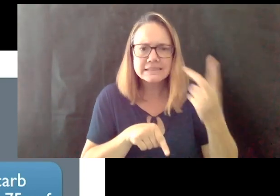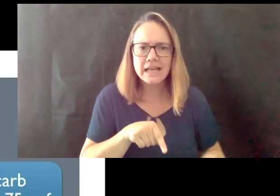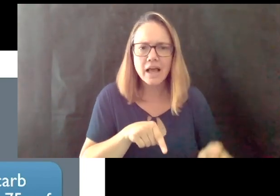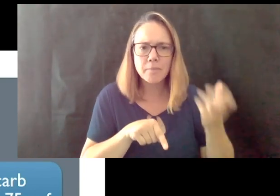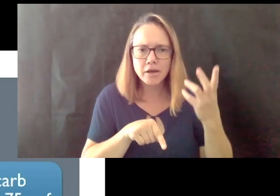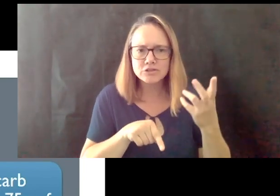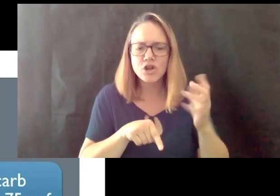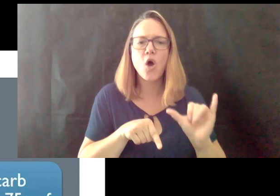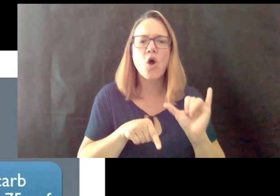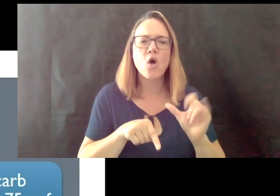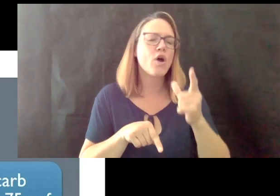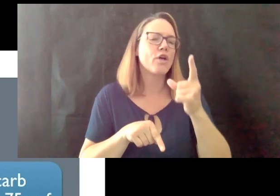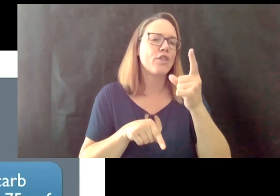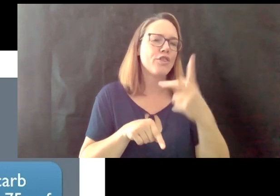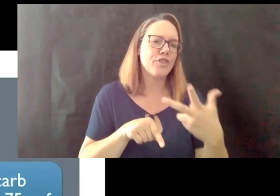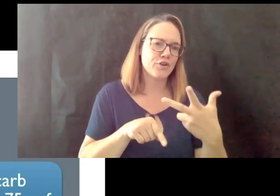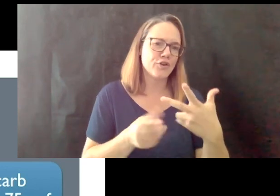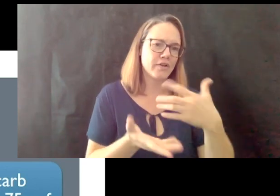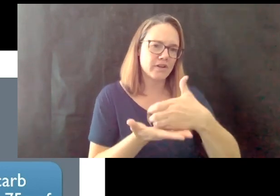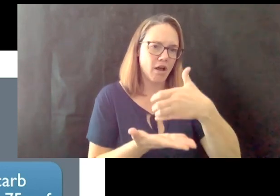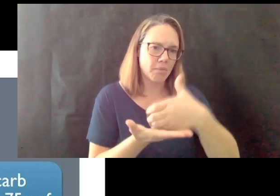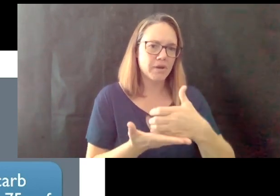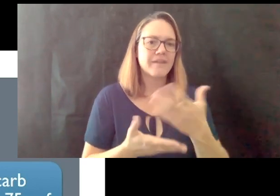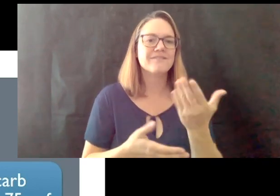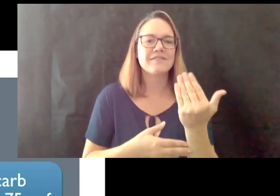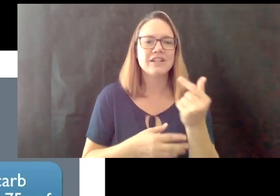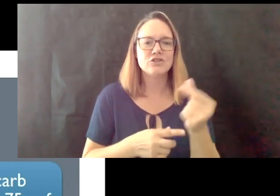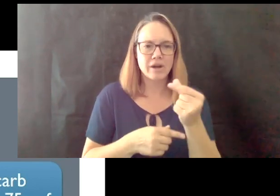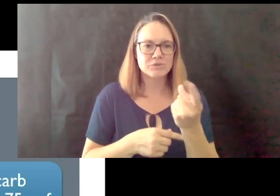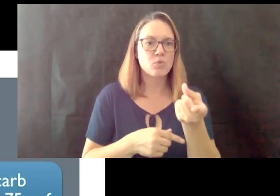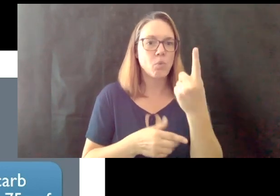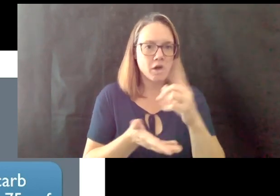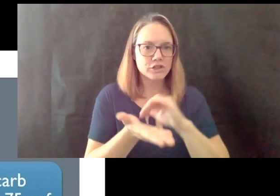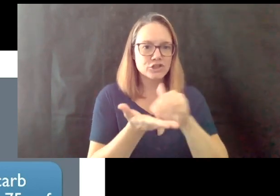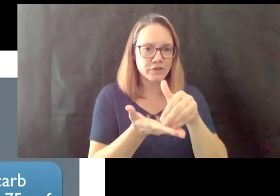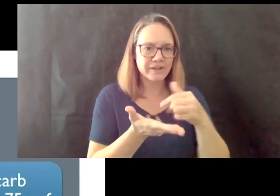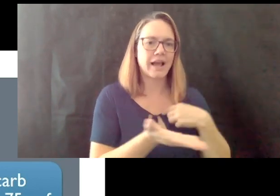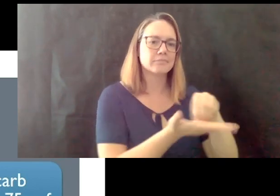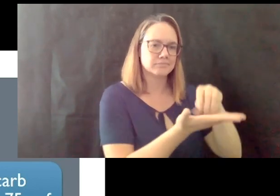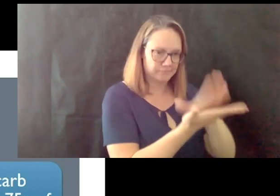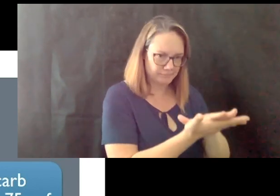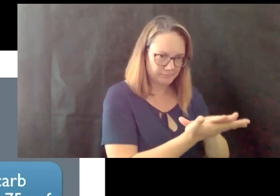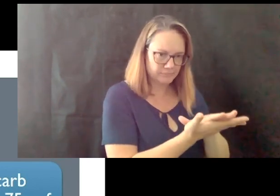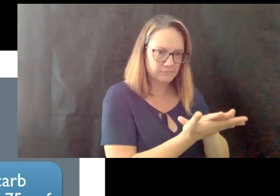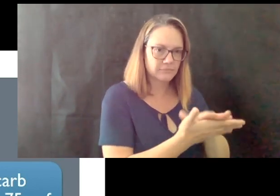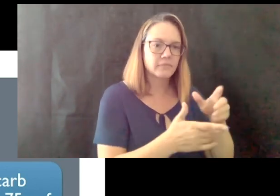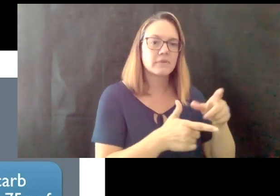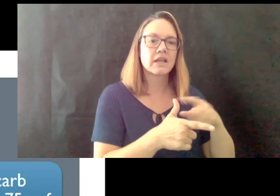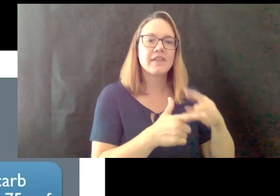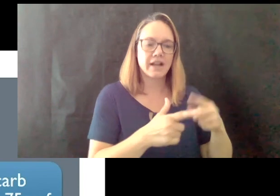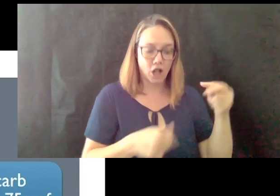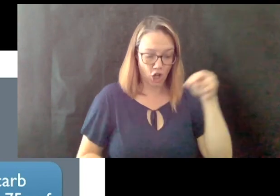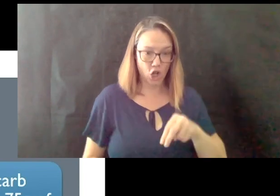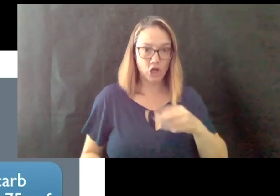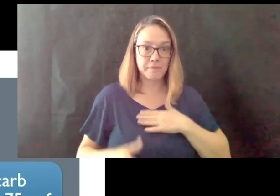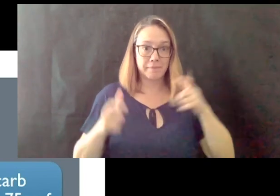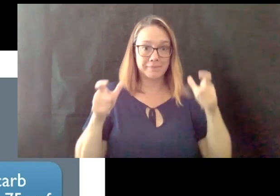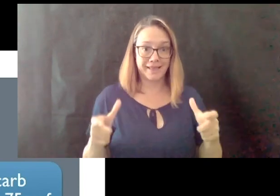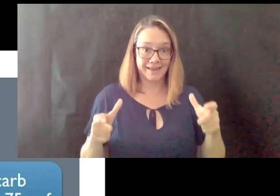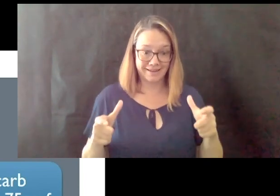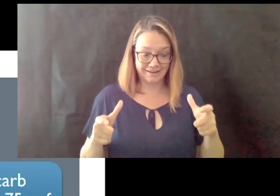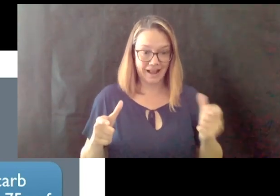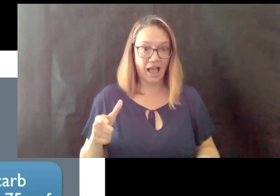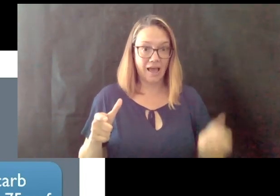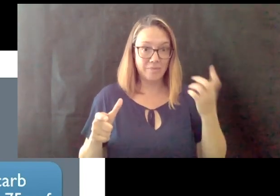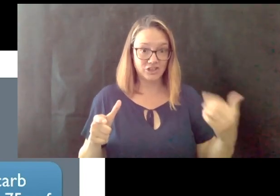pasta? Check your resource. A third of a cup for 15 grams is one serving. And so I can write that down, and then I can look